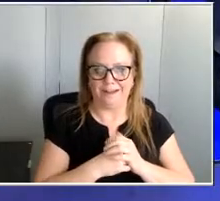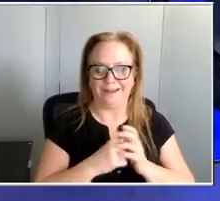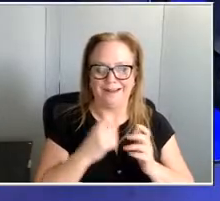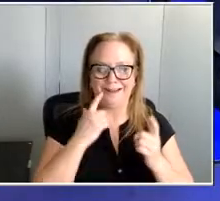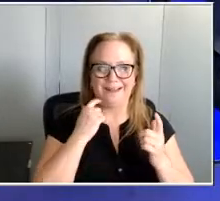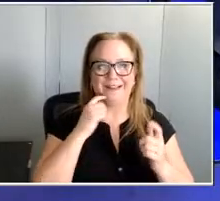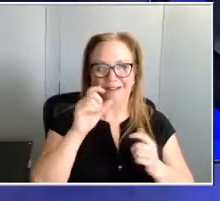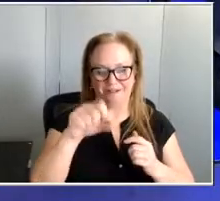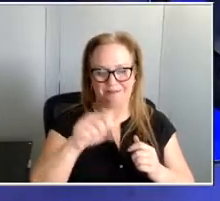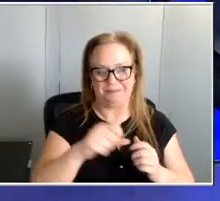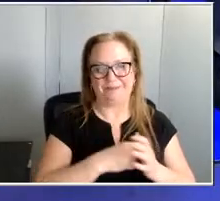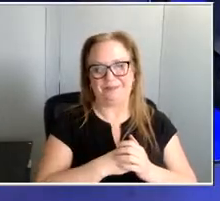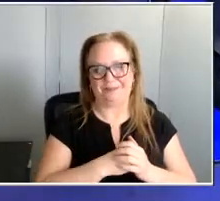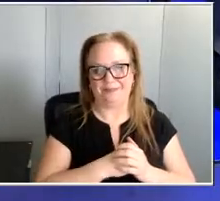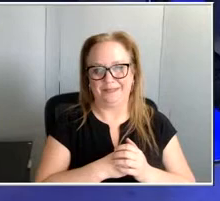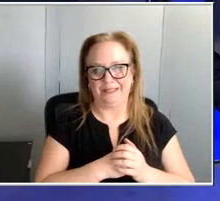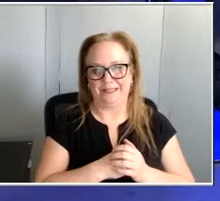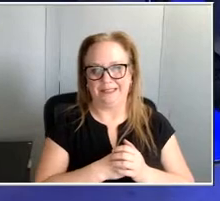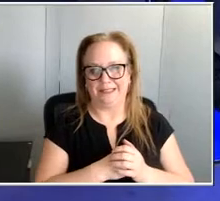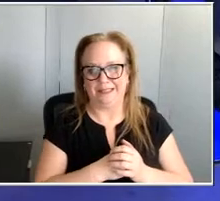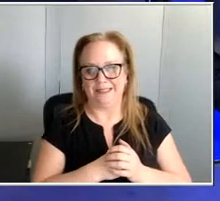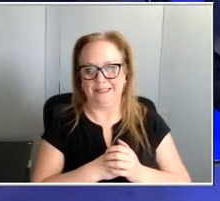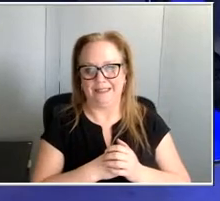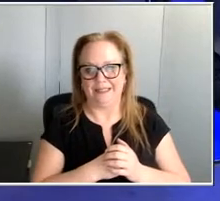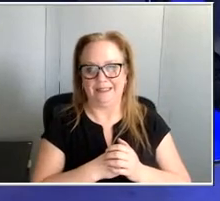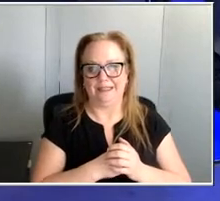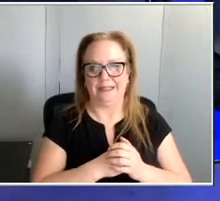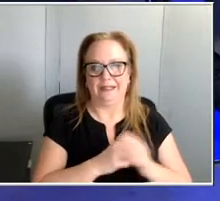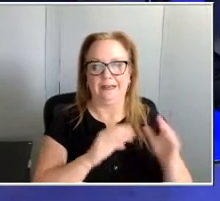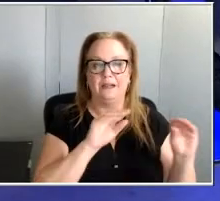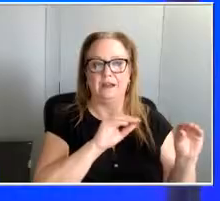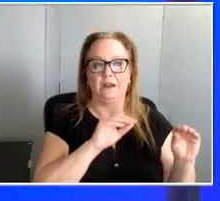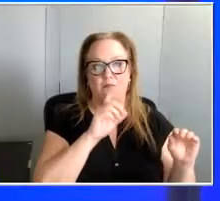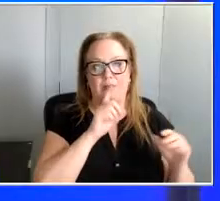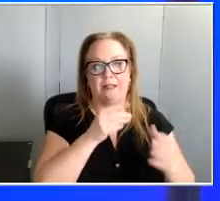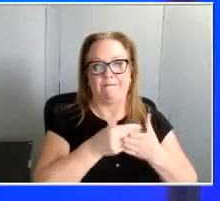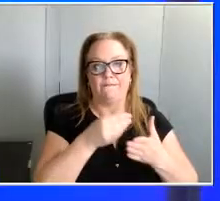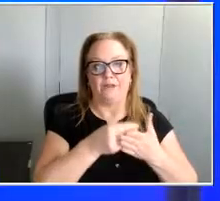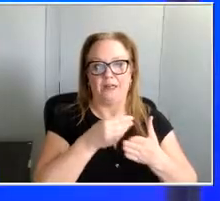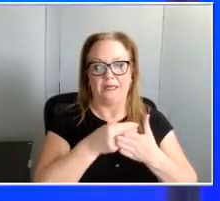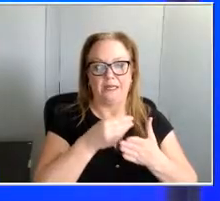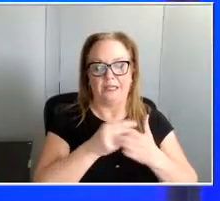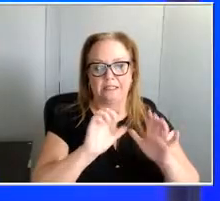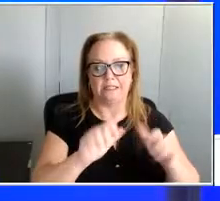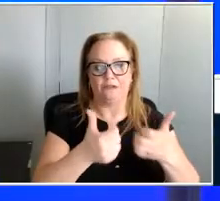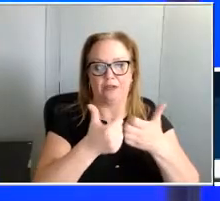about that. Yeah, I understand, but no, funding truly is a challenge.